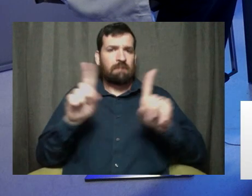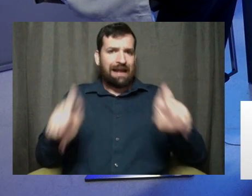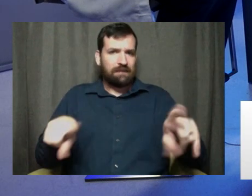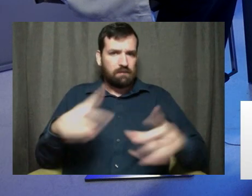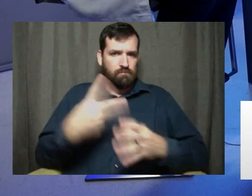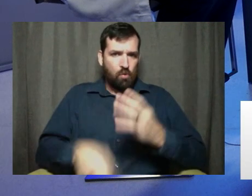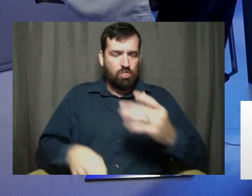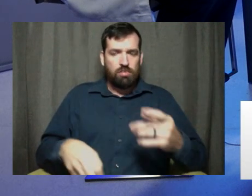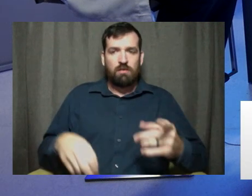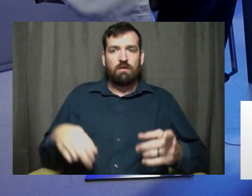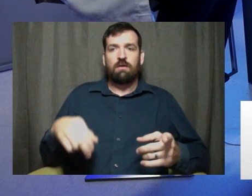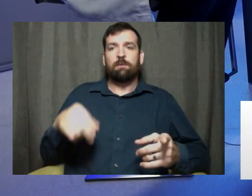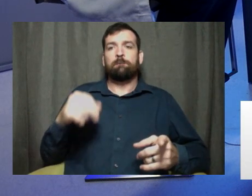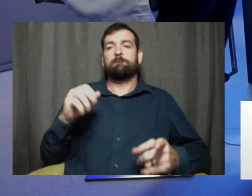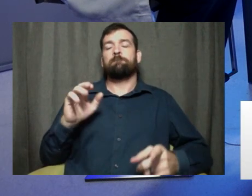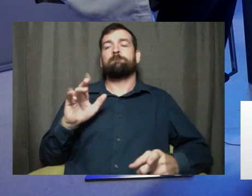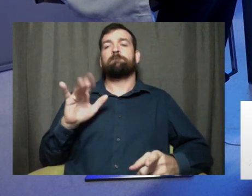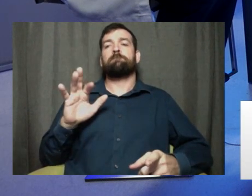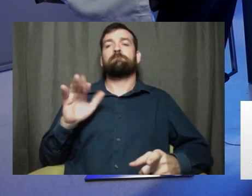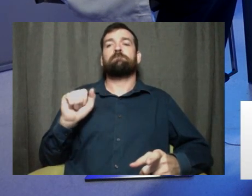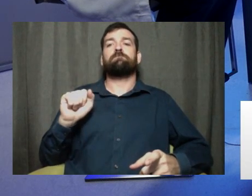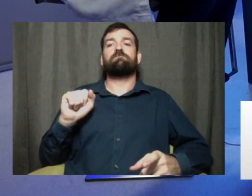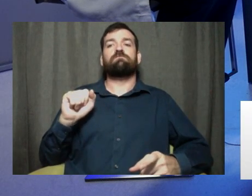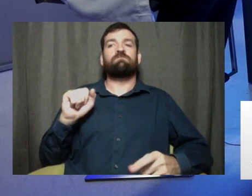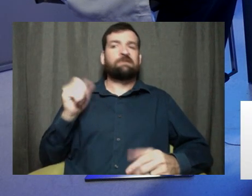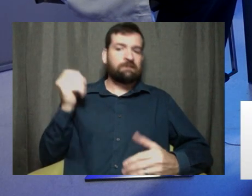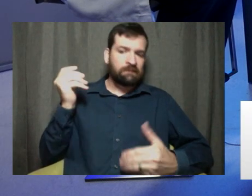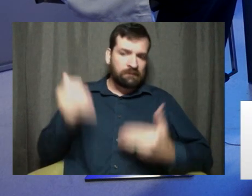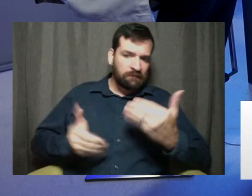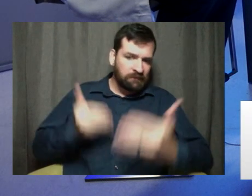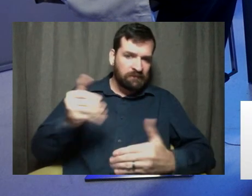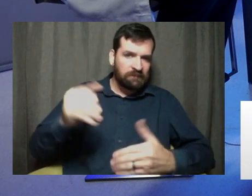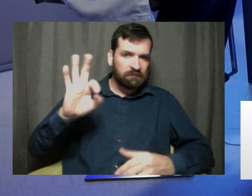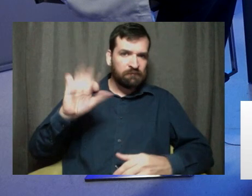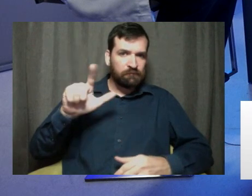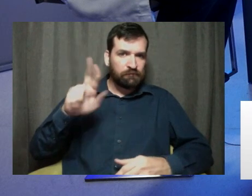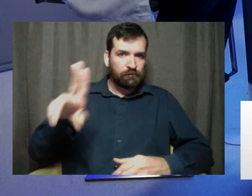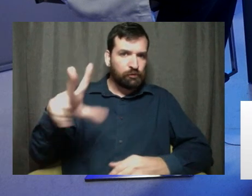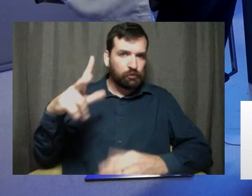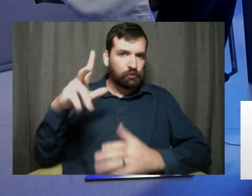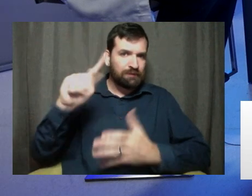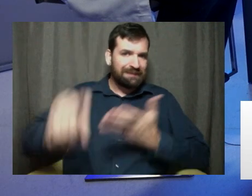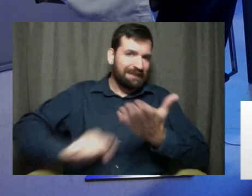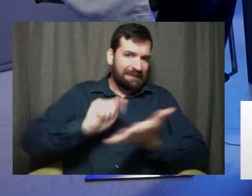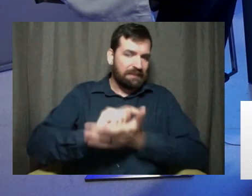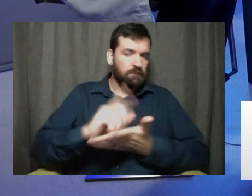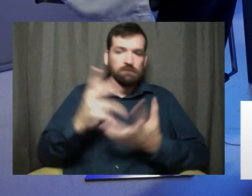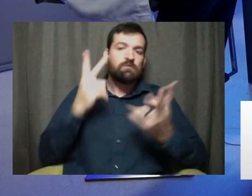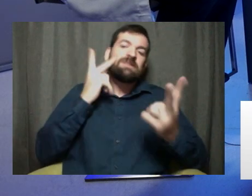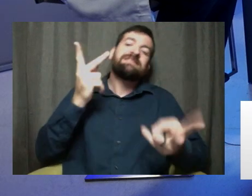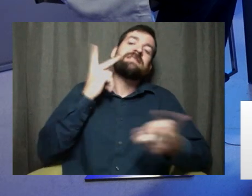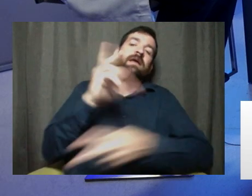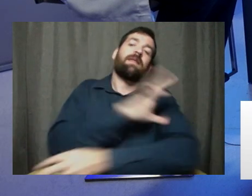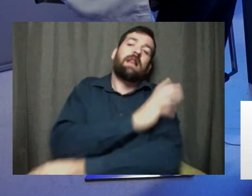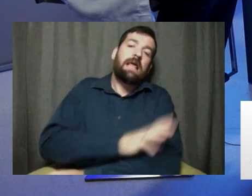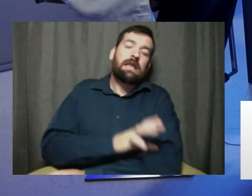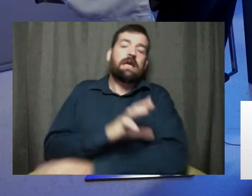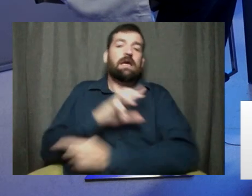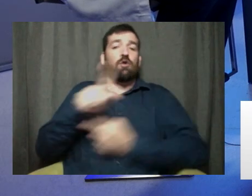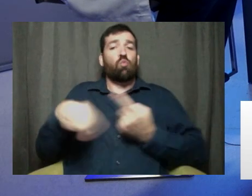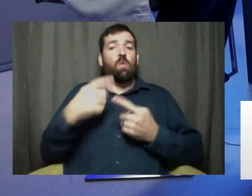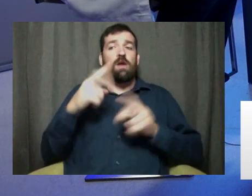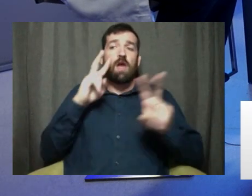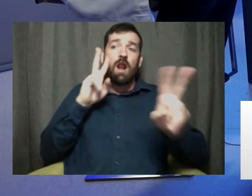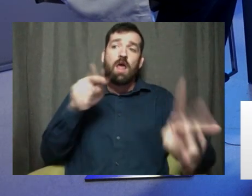in without asking you as we start kind of creeping towards flu season, what are we seeing in the clinics? What are we seeing when you're rounding on the floors? Dr.